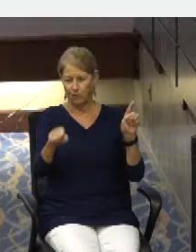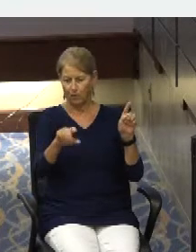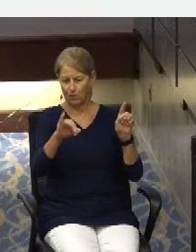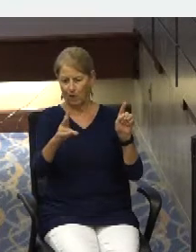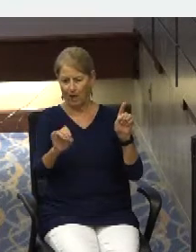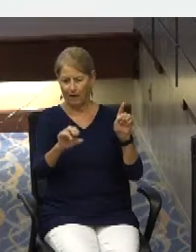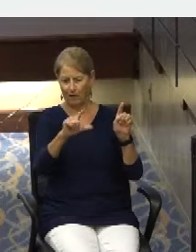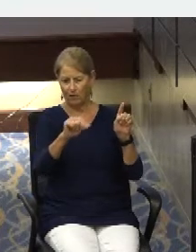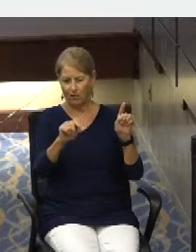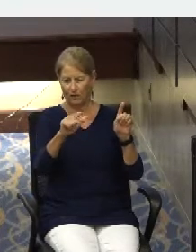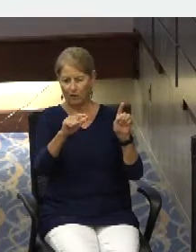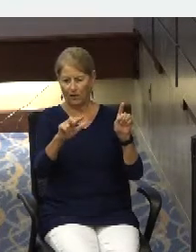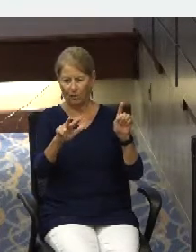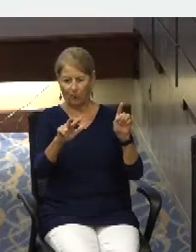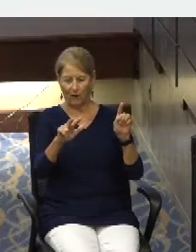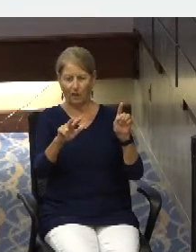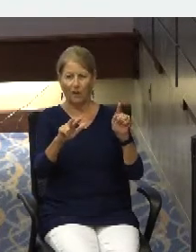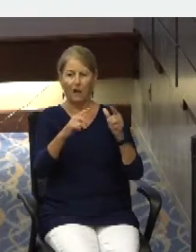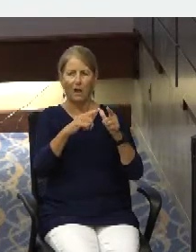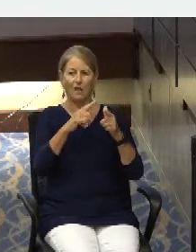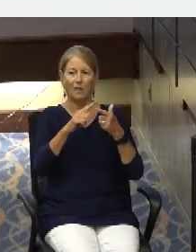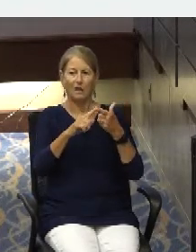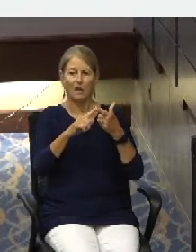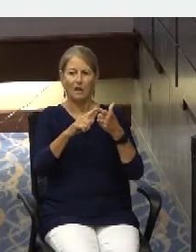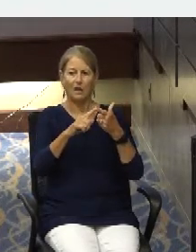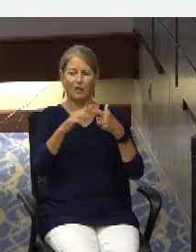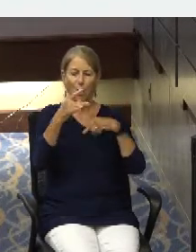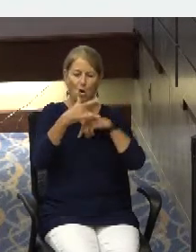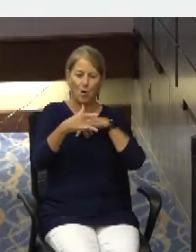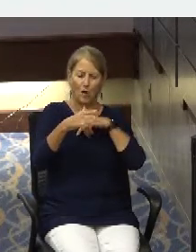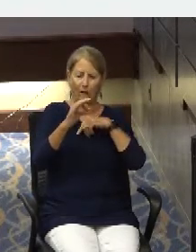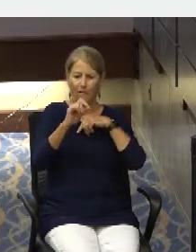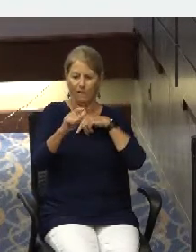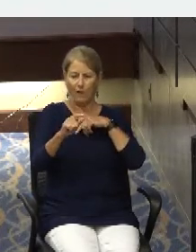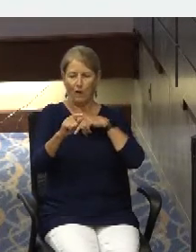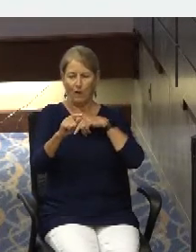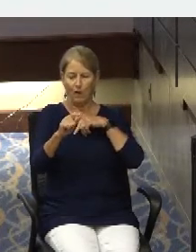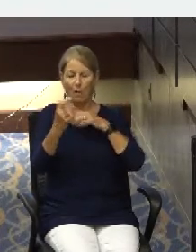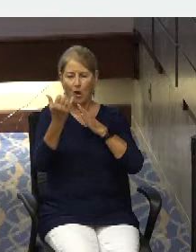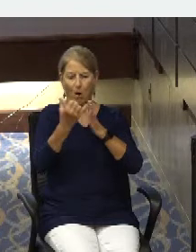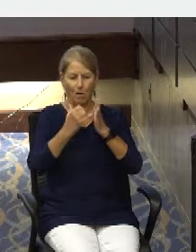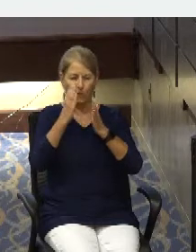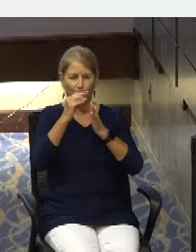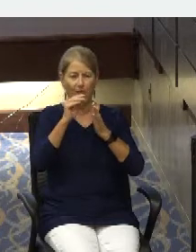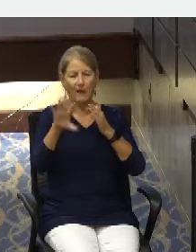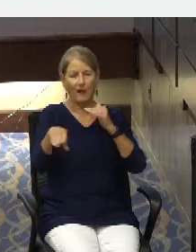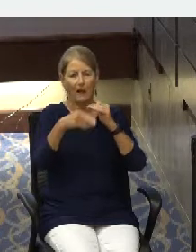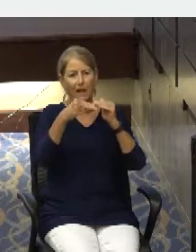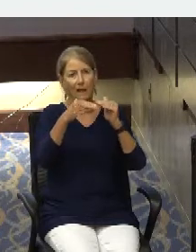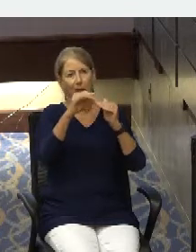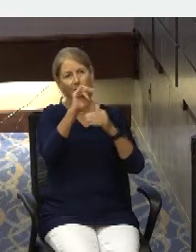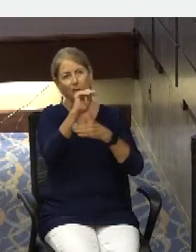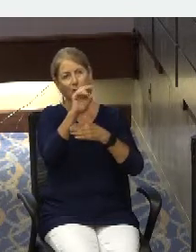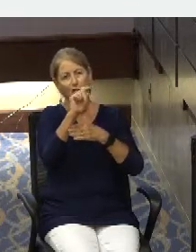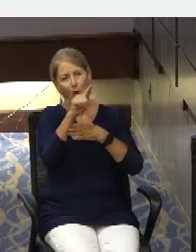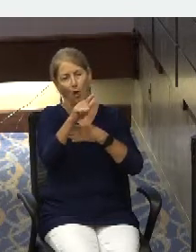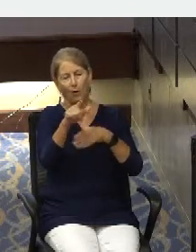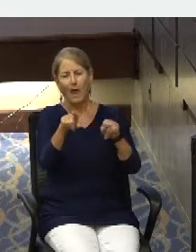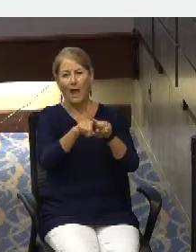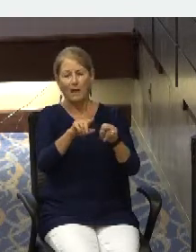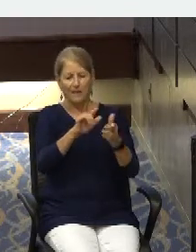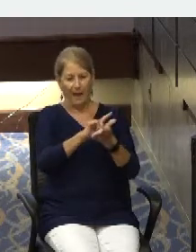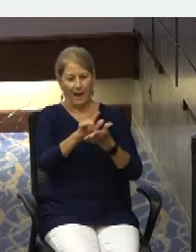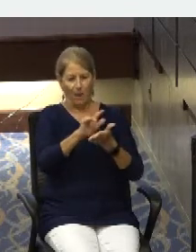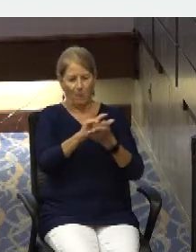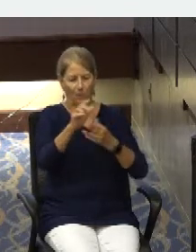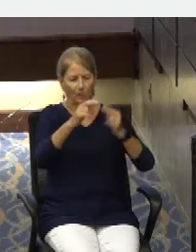2023. And then the early fall artwork will be installed as the airport construction is completed